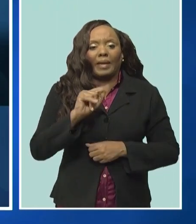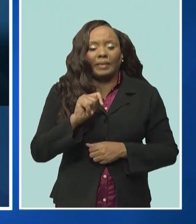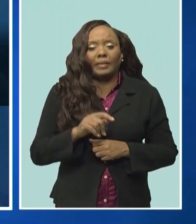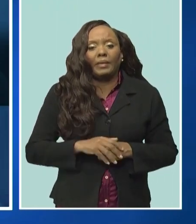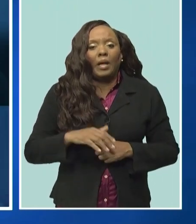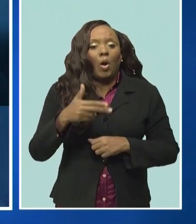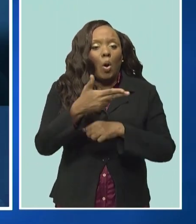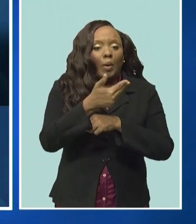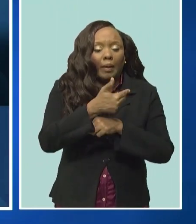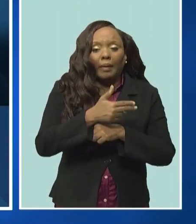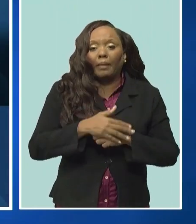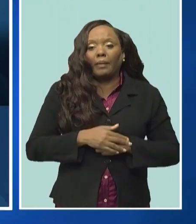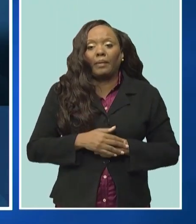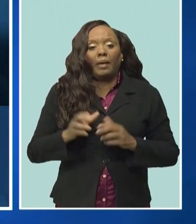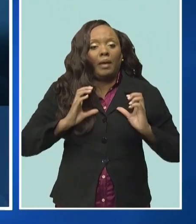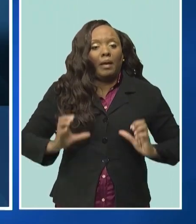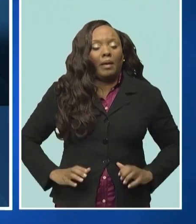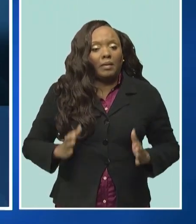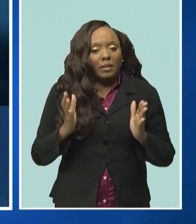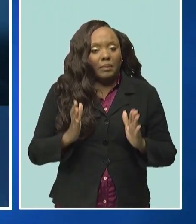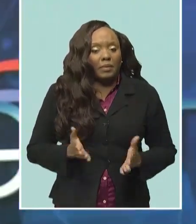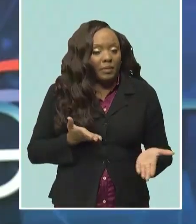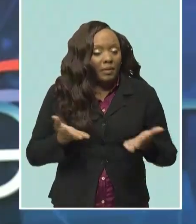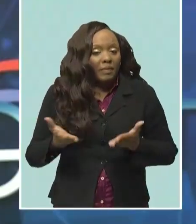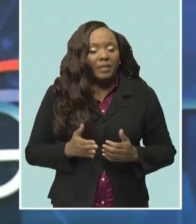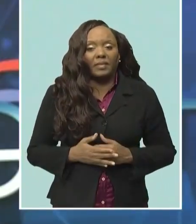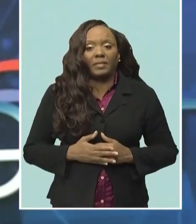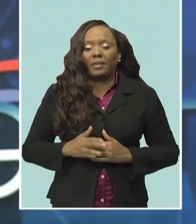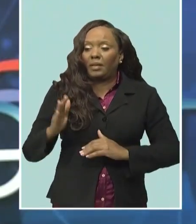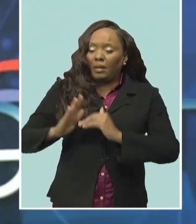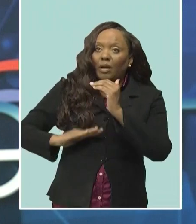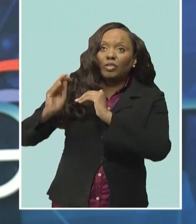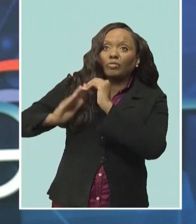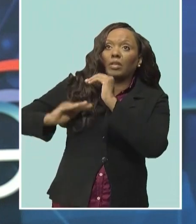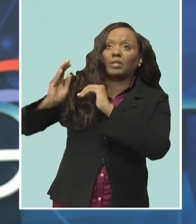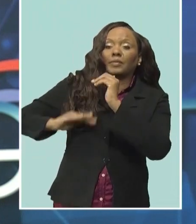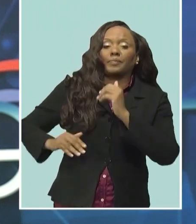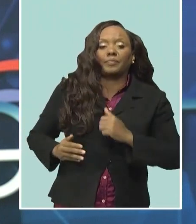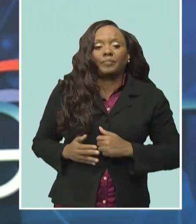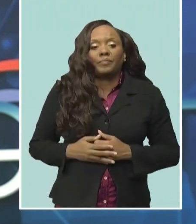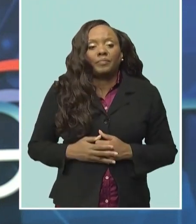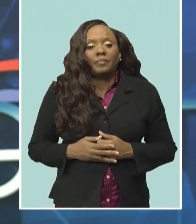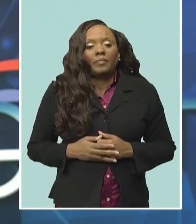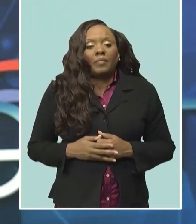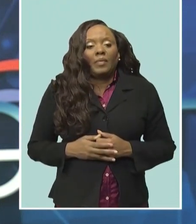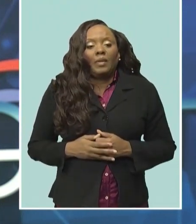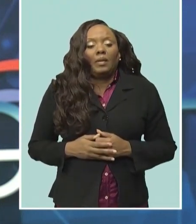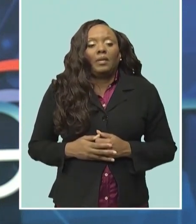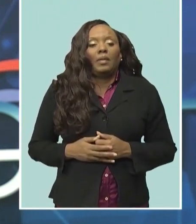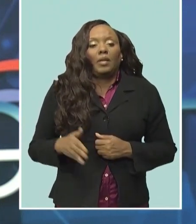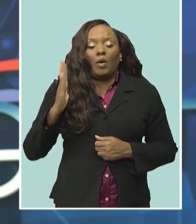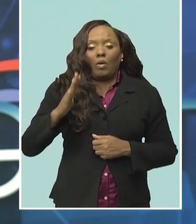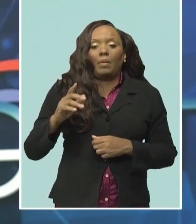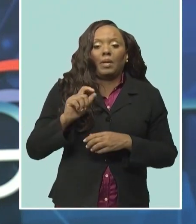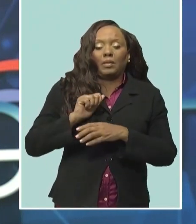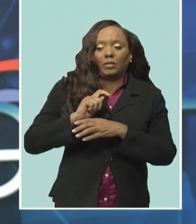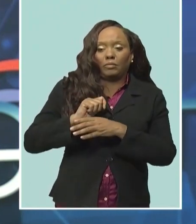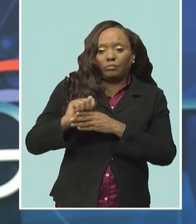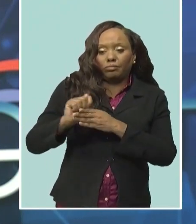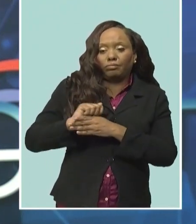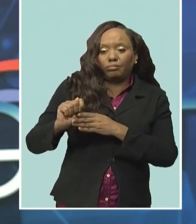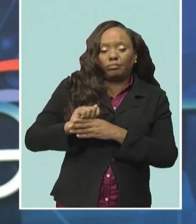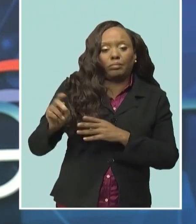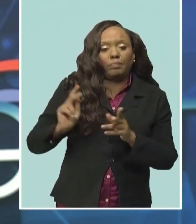maintenance, customer service, and construction. While recruitment will be conducted around the clock, Ms. Canterbury is